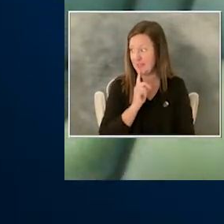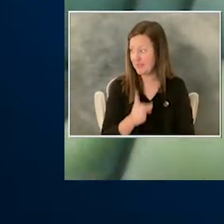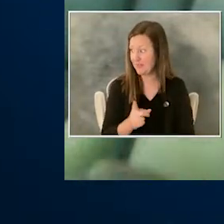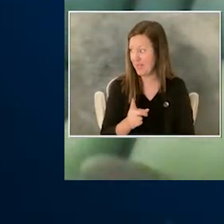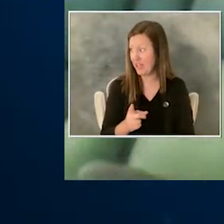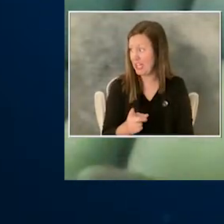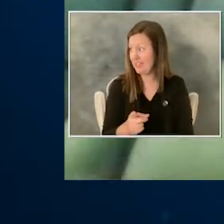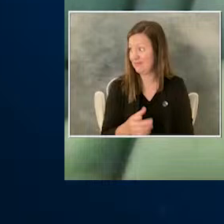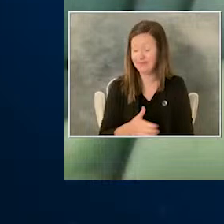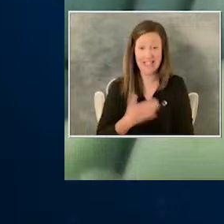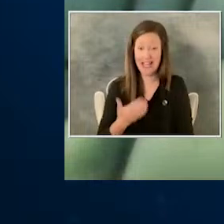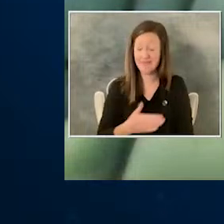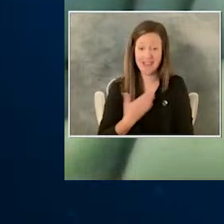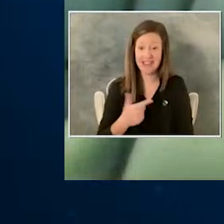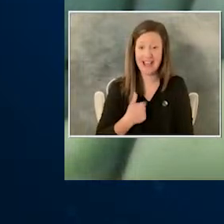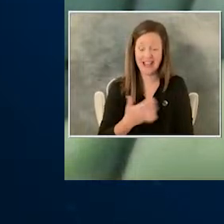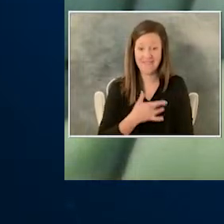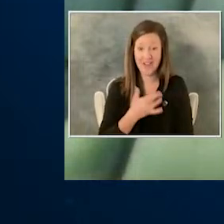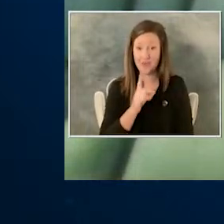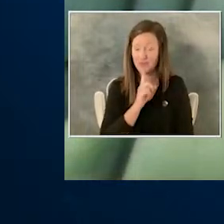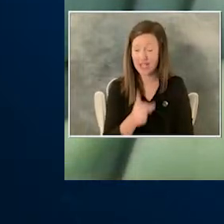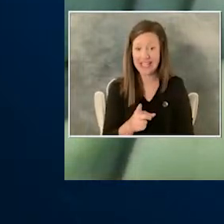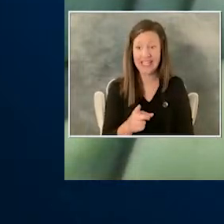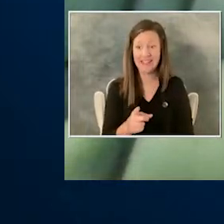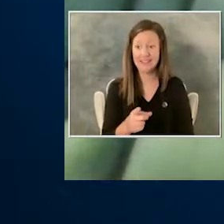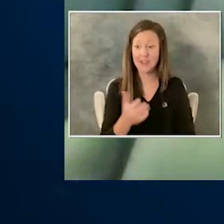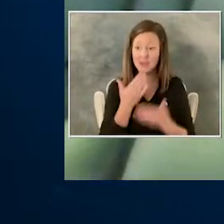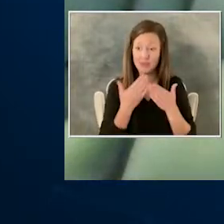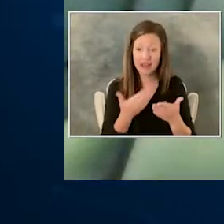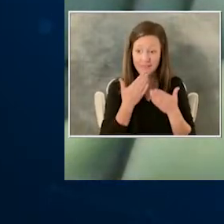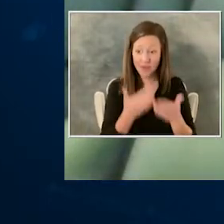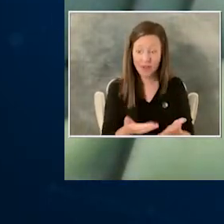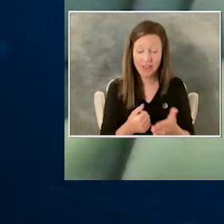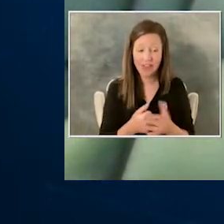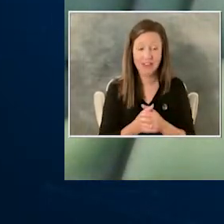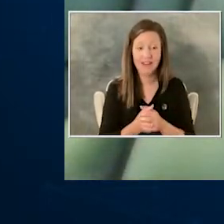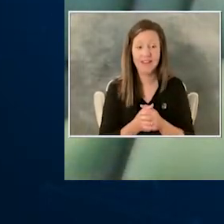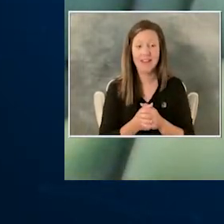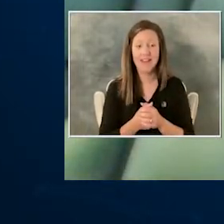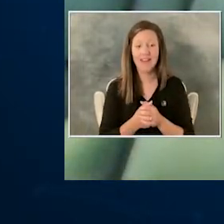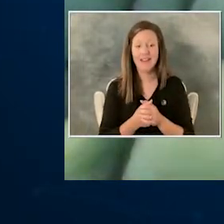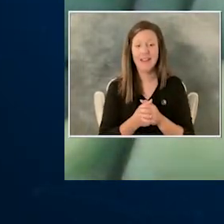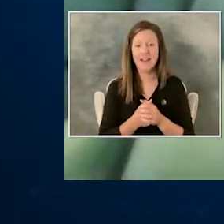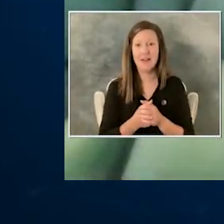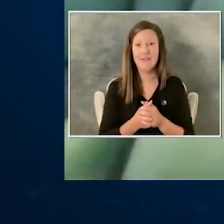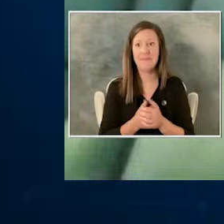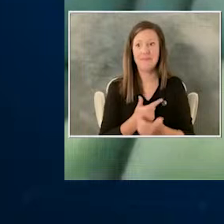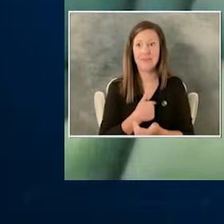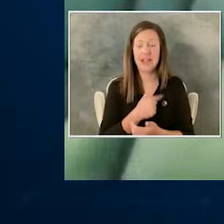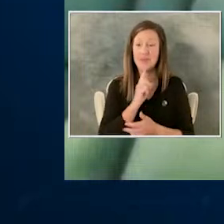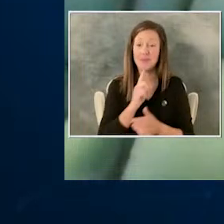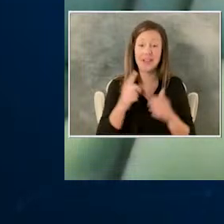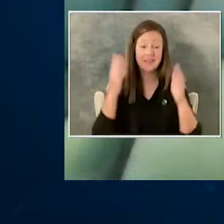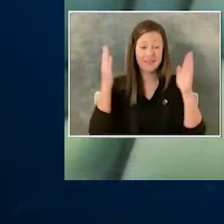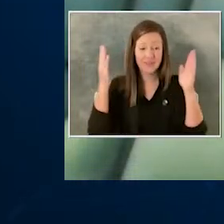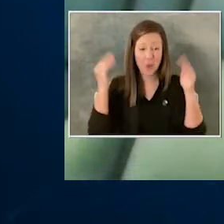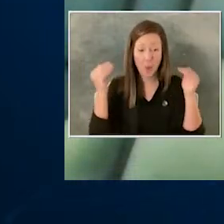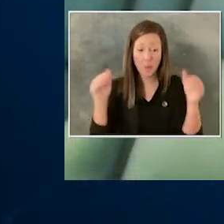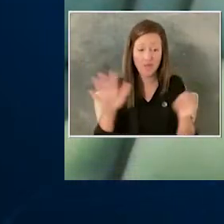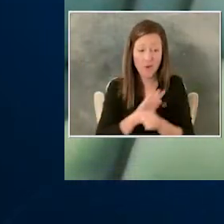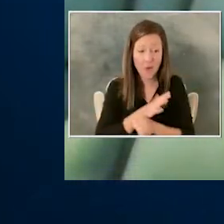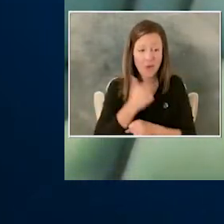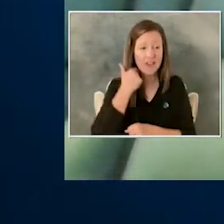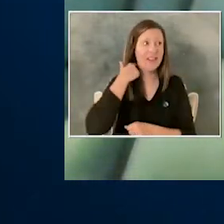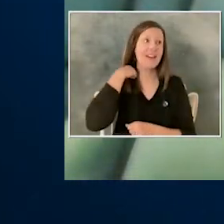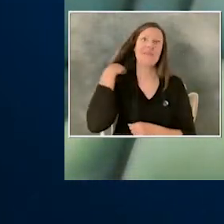I felt very grateful. I was very hopeful, just very happy